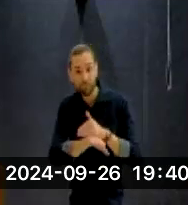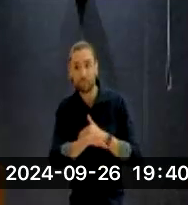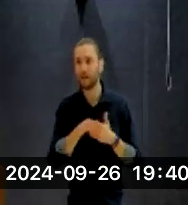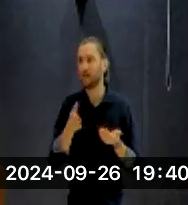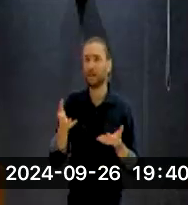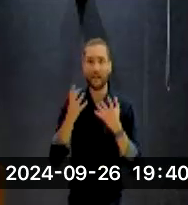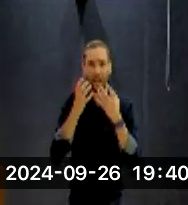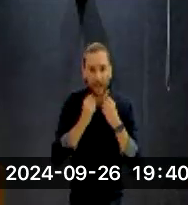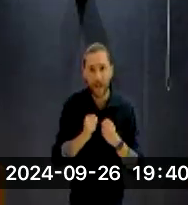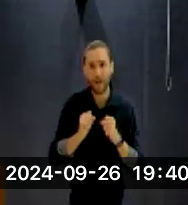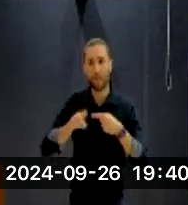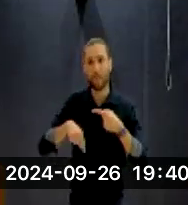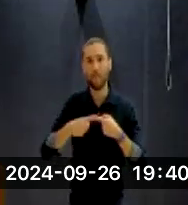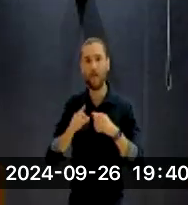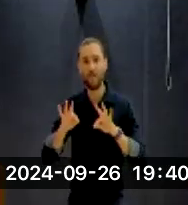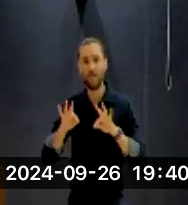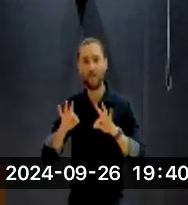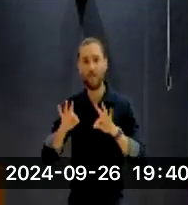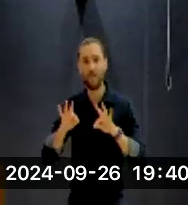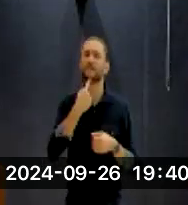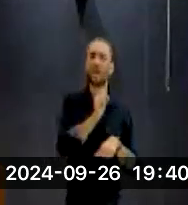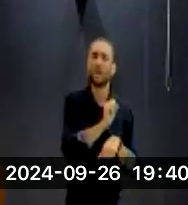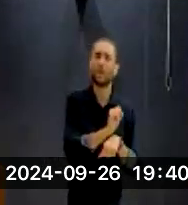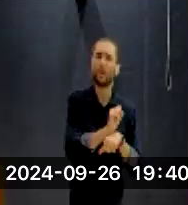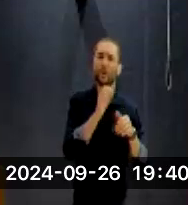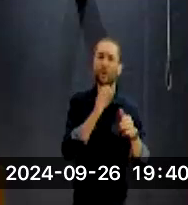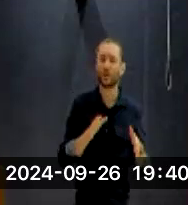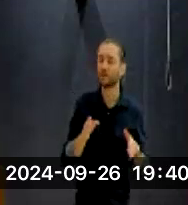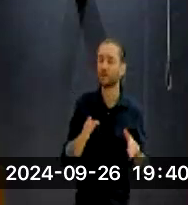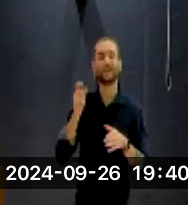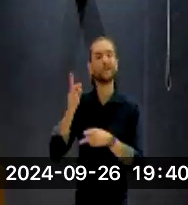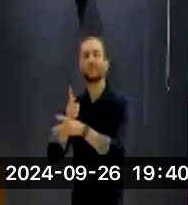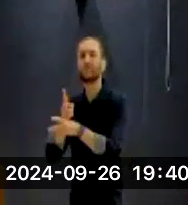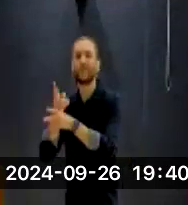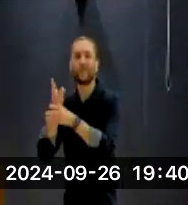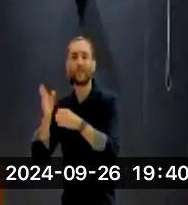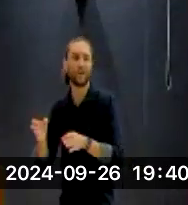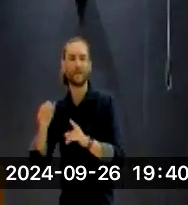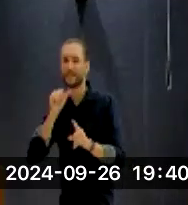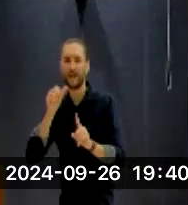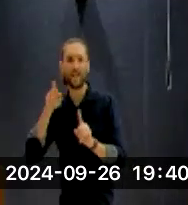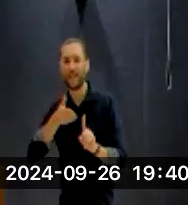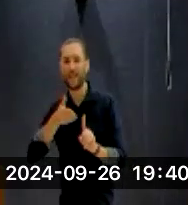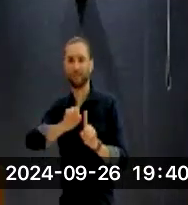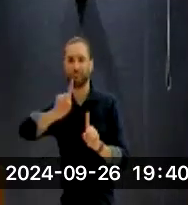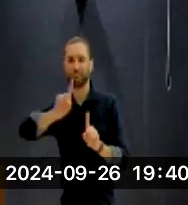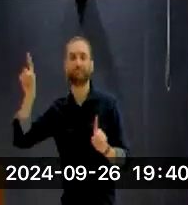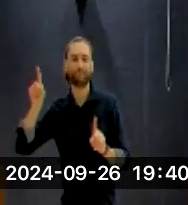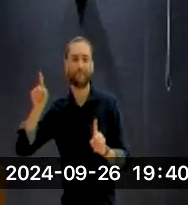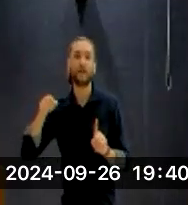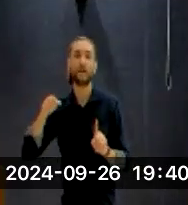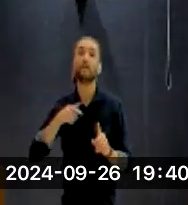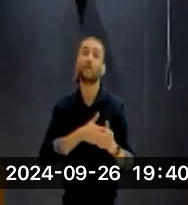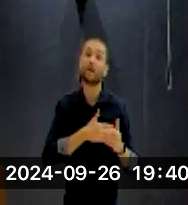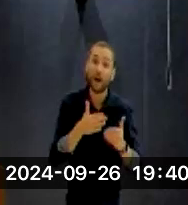workers to not be scared. The conservator isn't there. They're never there. They're not going to find out. Be kind and let children